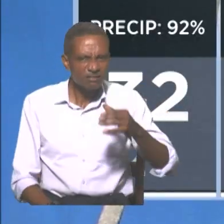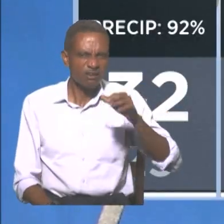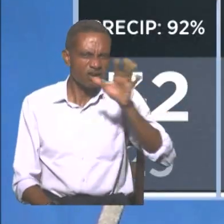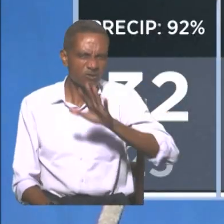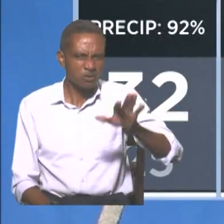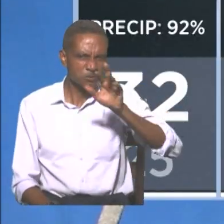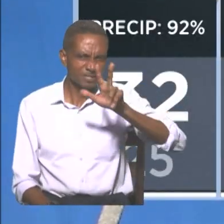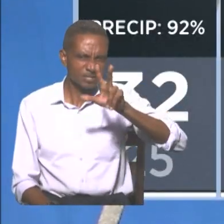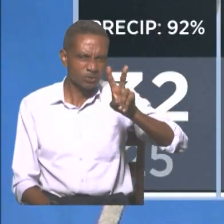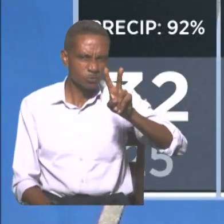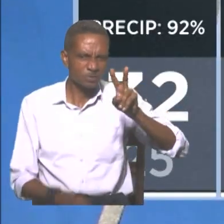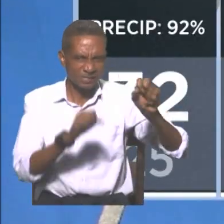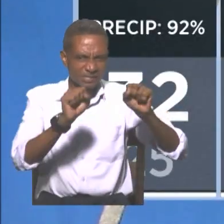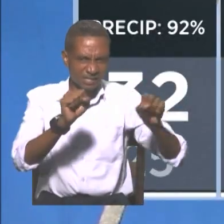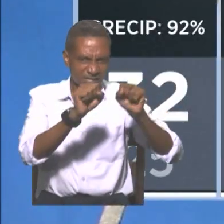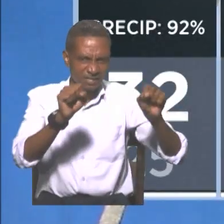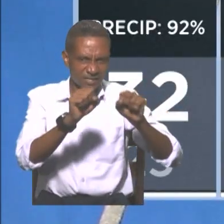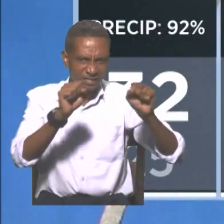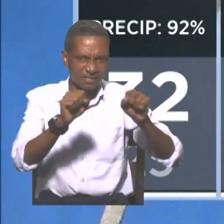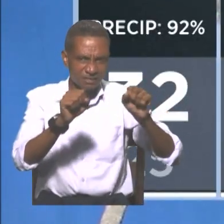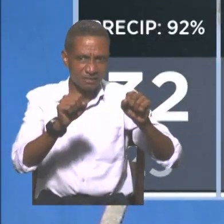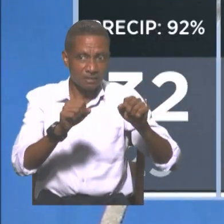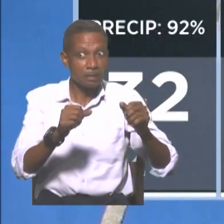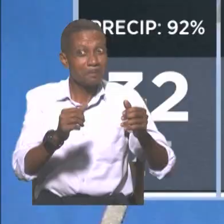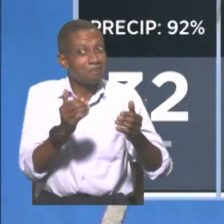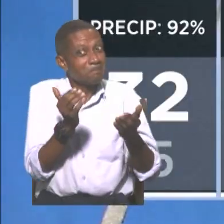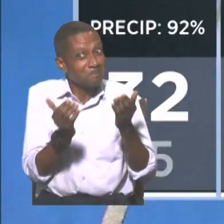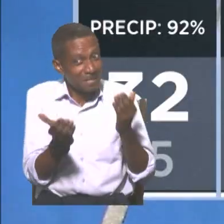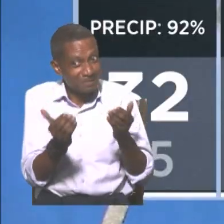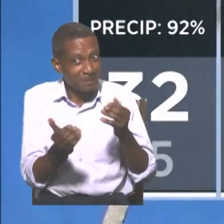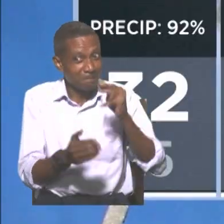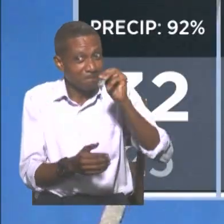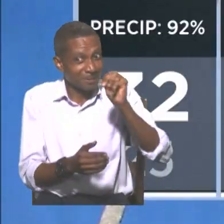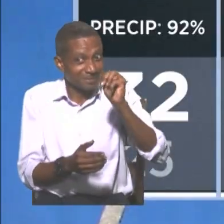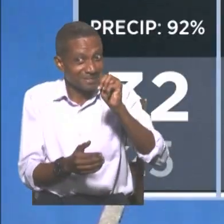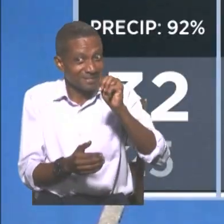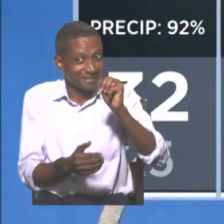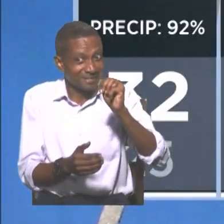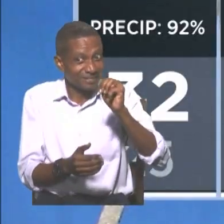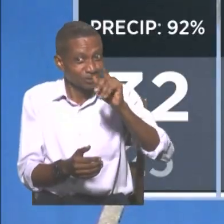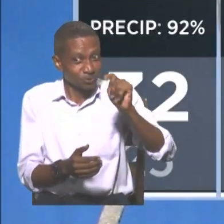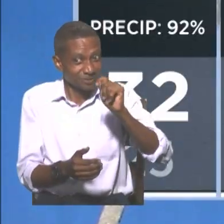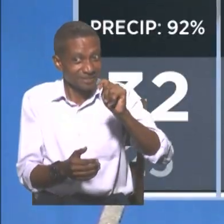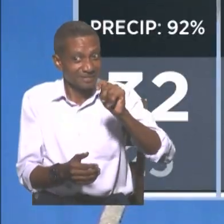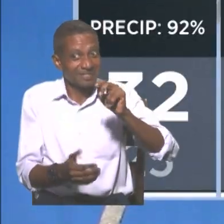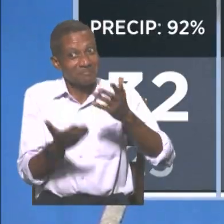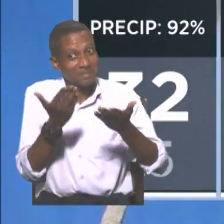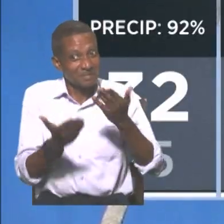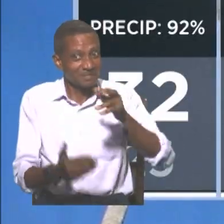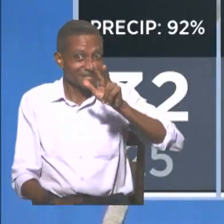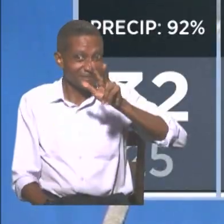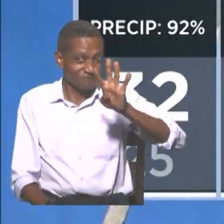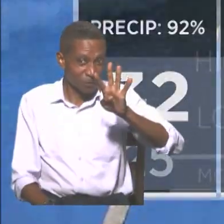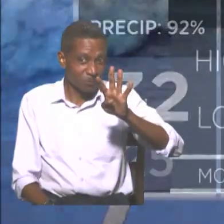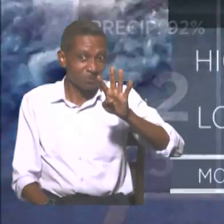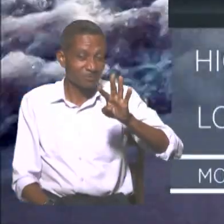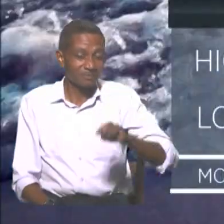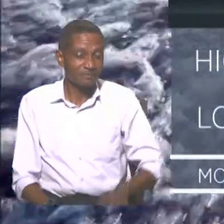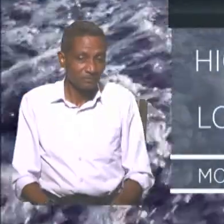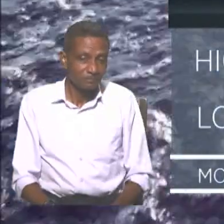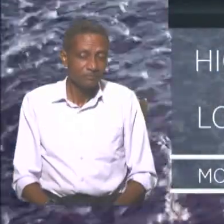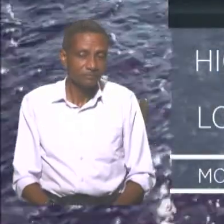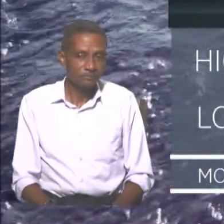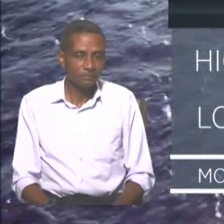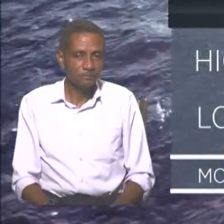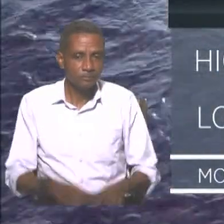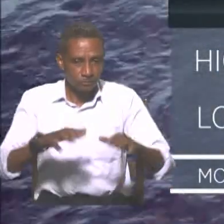on Saturday, and we could get up to 34 degrees for Monday, Tuesday, and Wednesday. When it comes to our seas now, spring